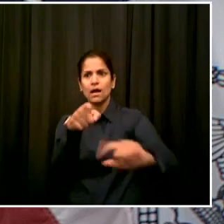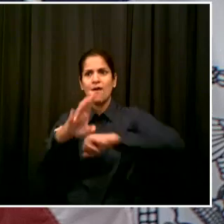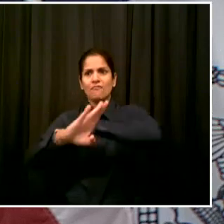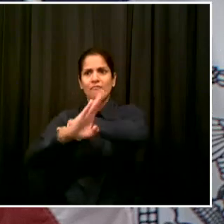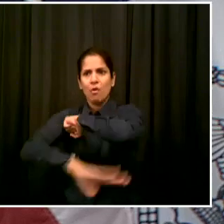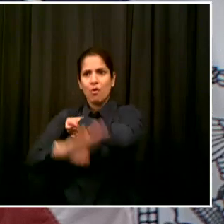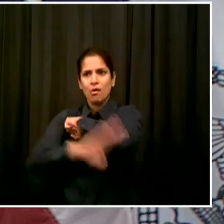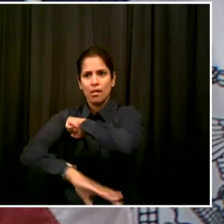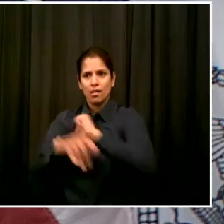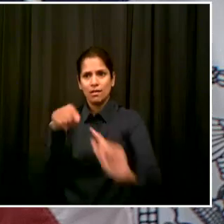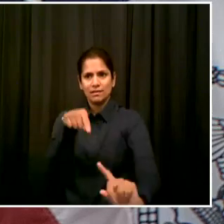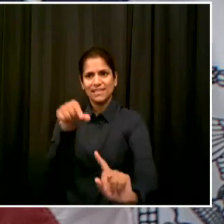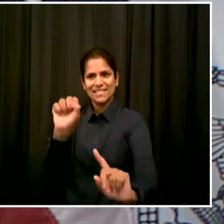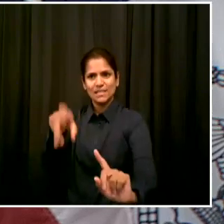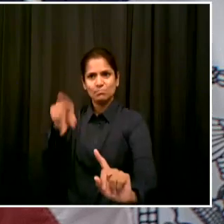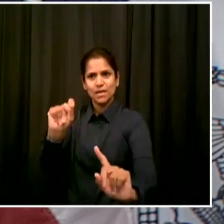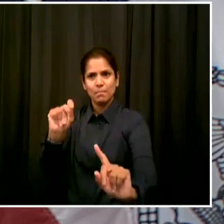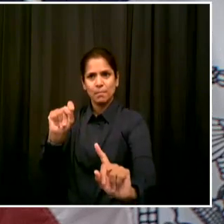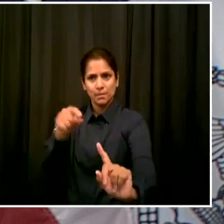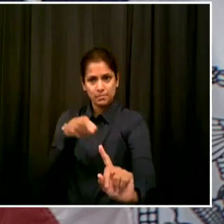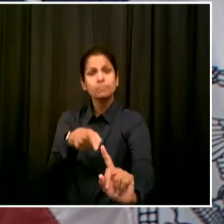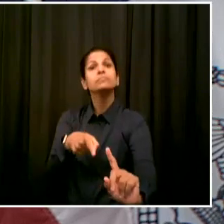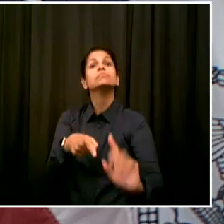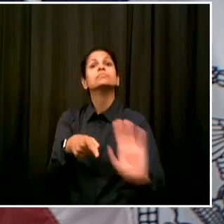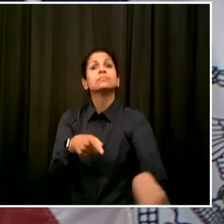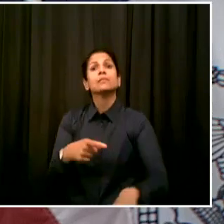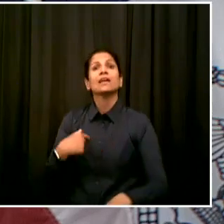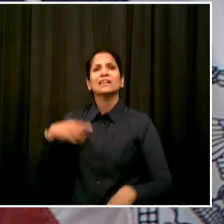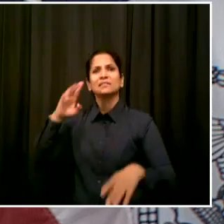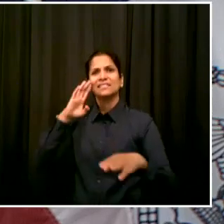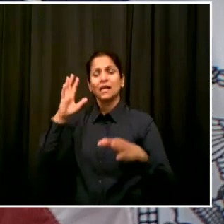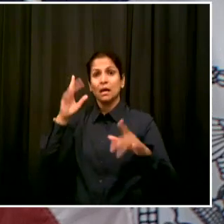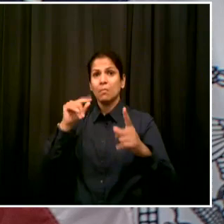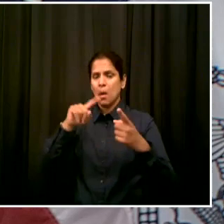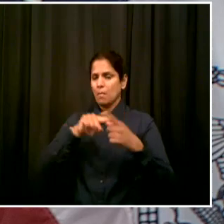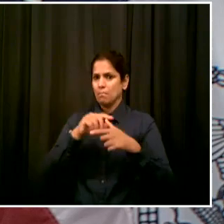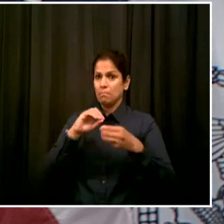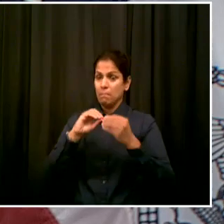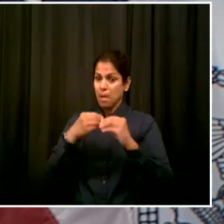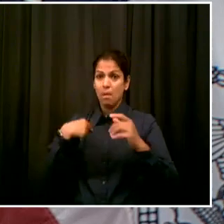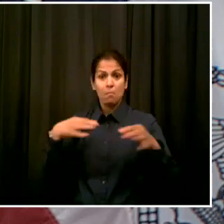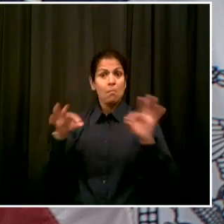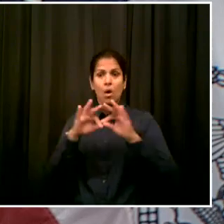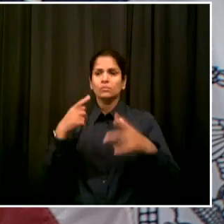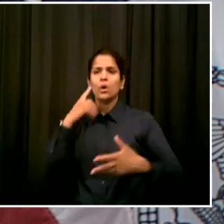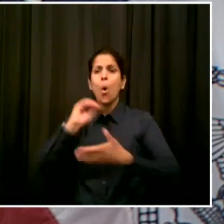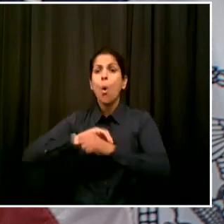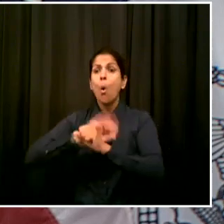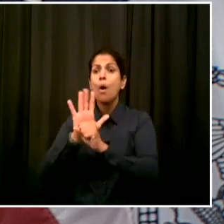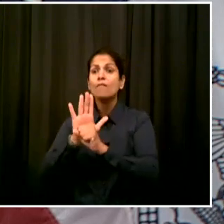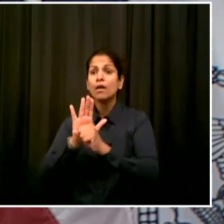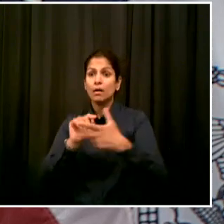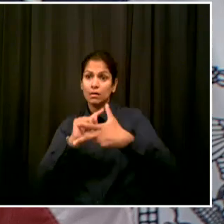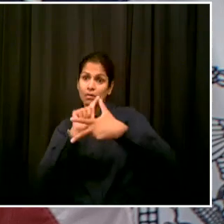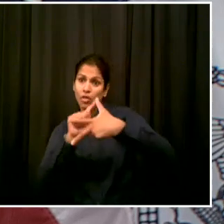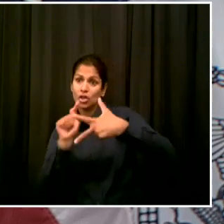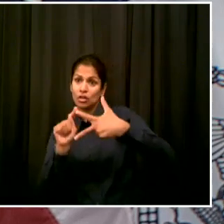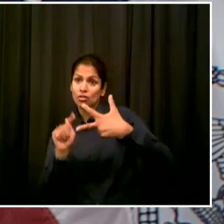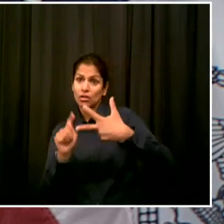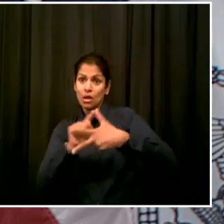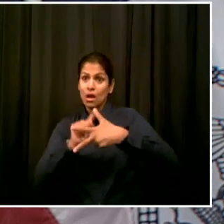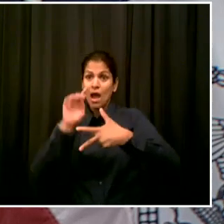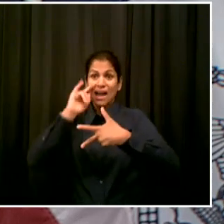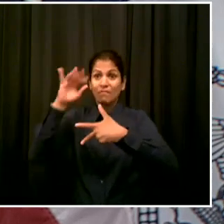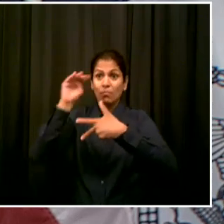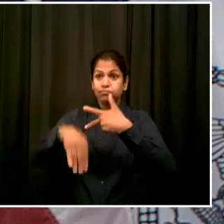fact is we've been doing this work for months now. We're going to be ready for any eventuality. We have to be responsible for our